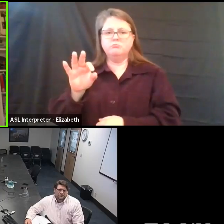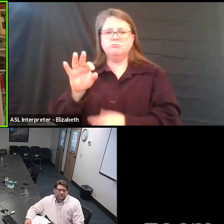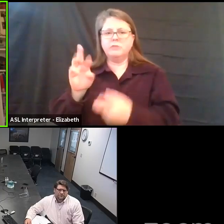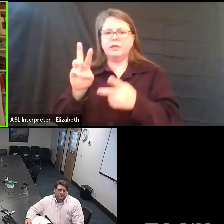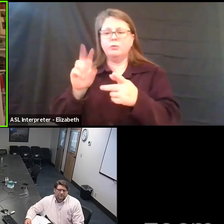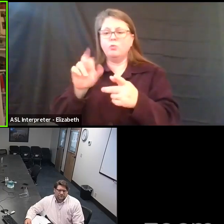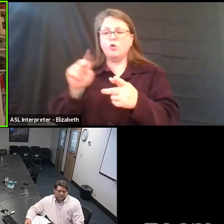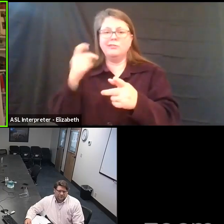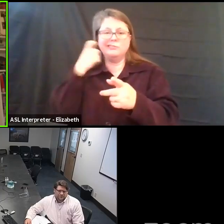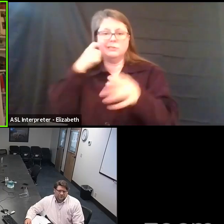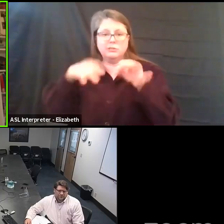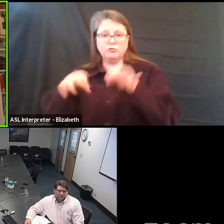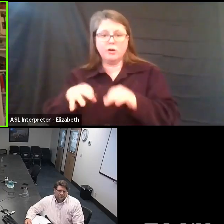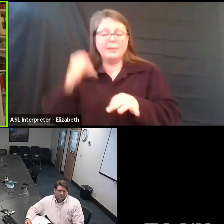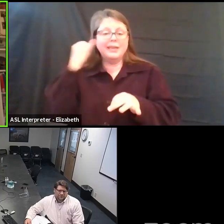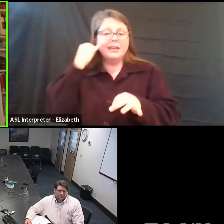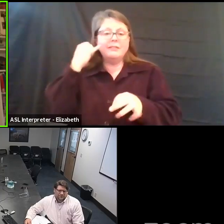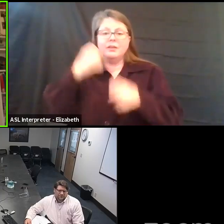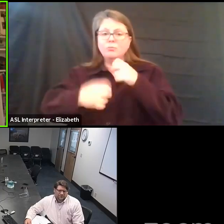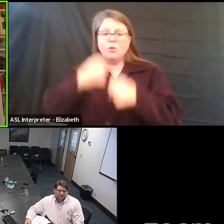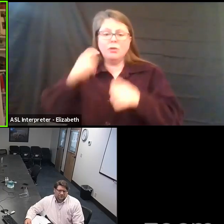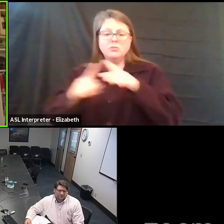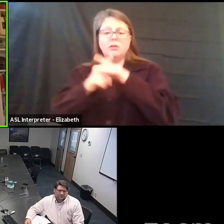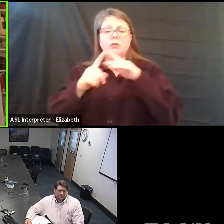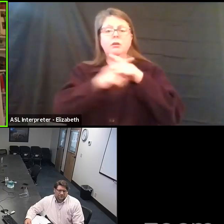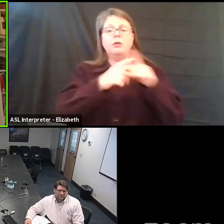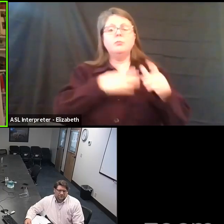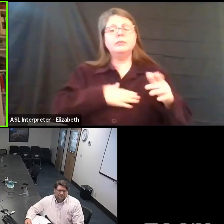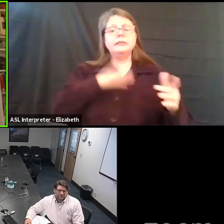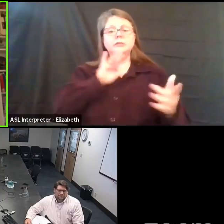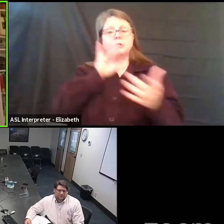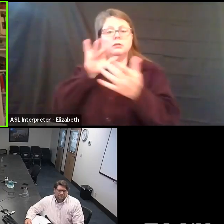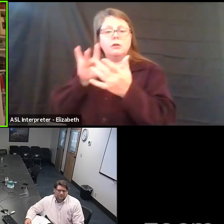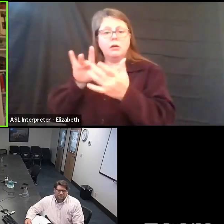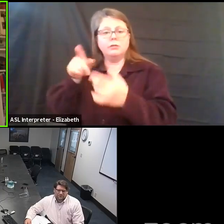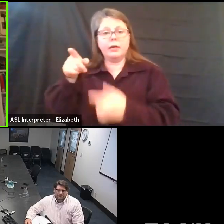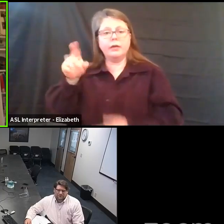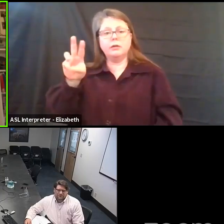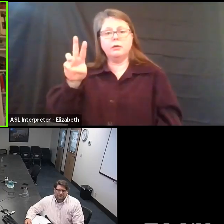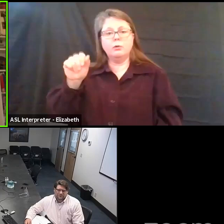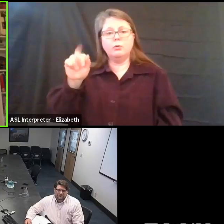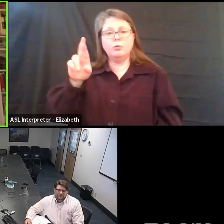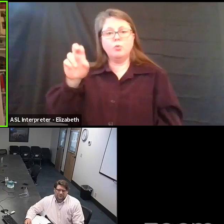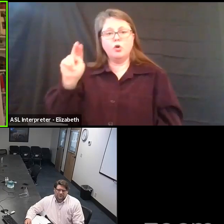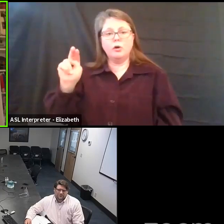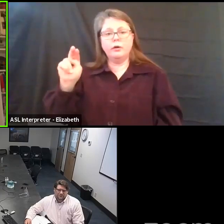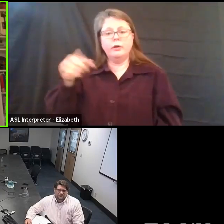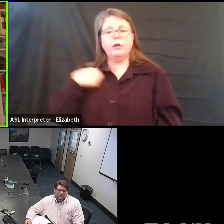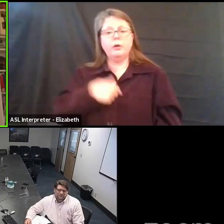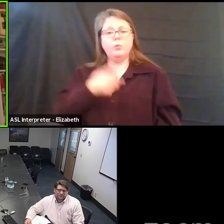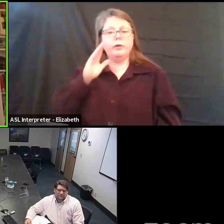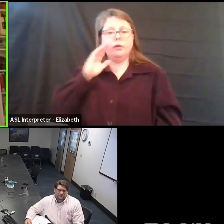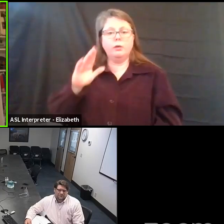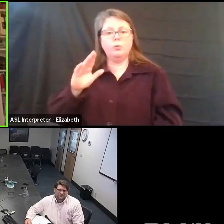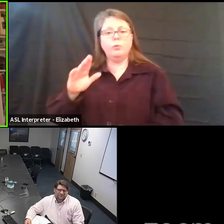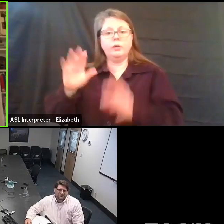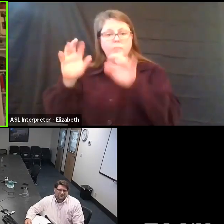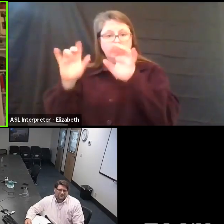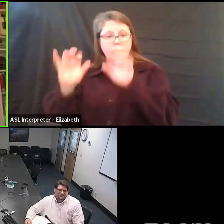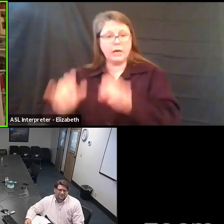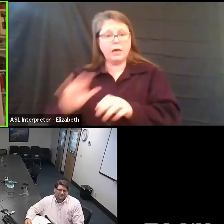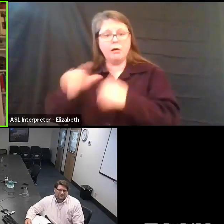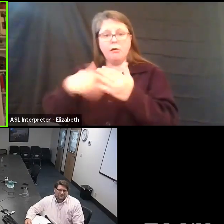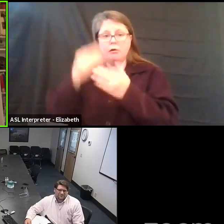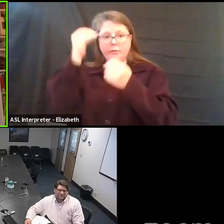contact Warren. And please not to worry, we will capture all of this information, write it up, and have it available to you